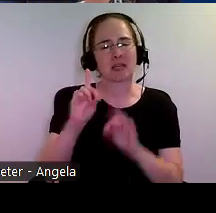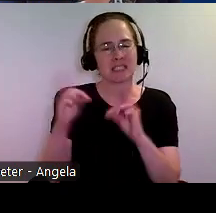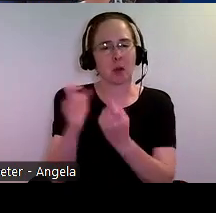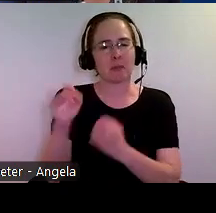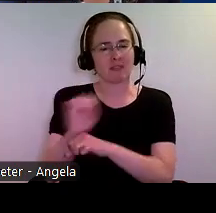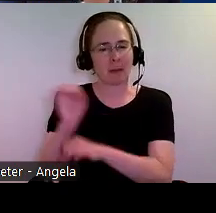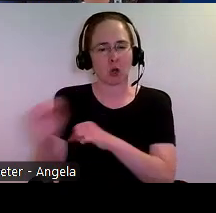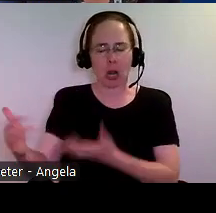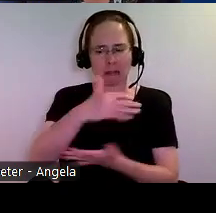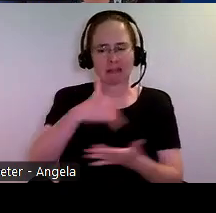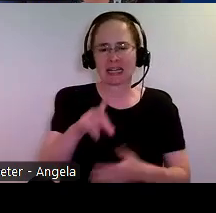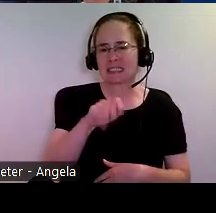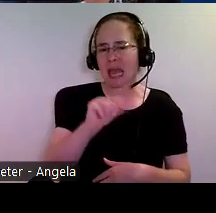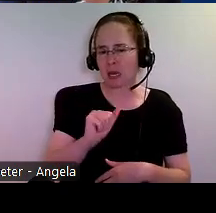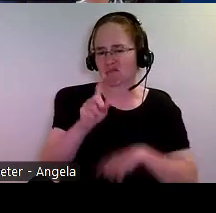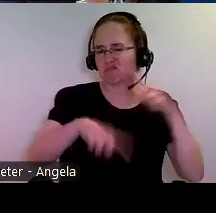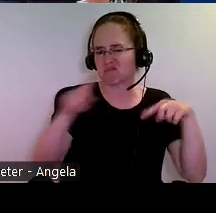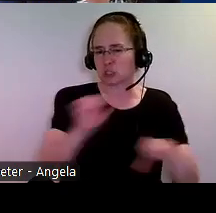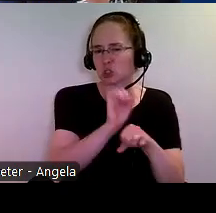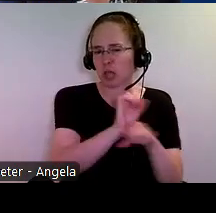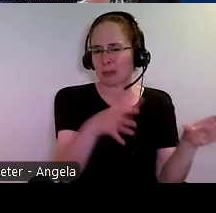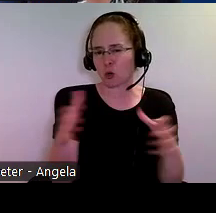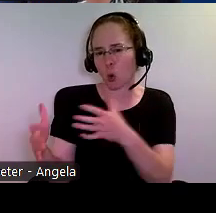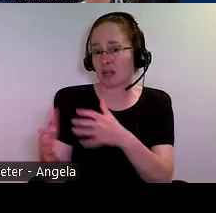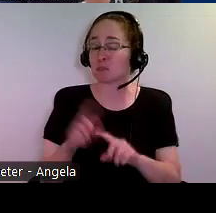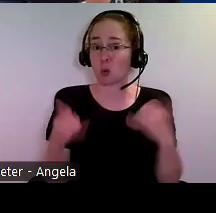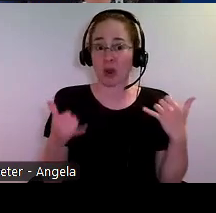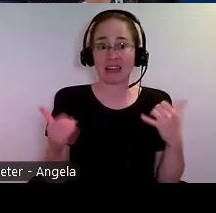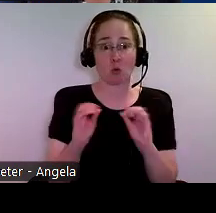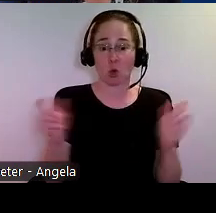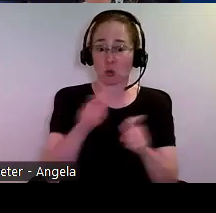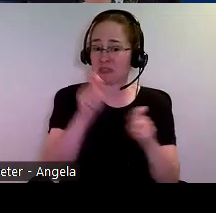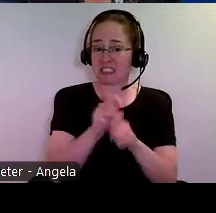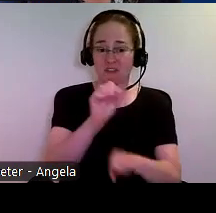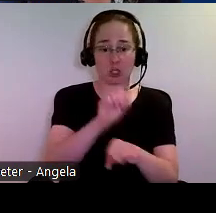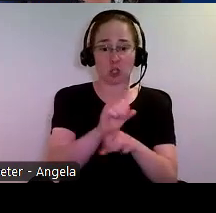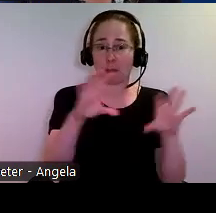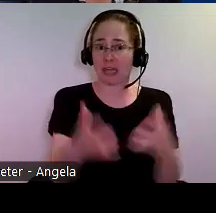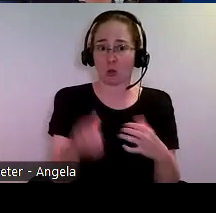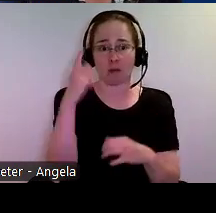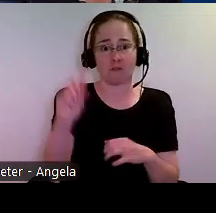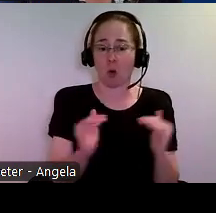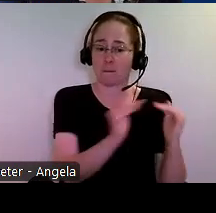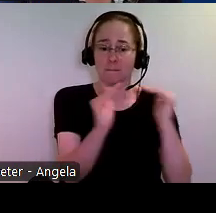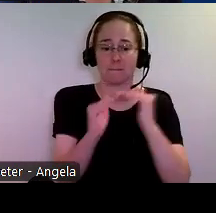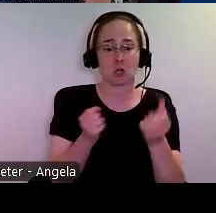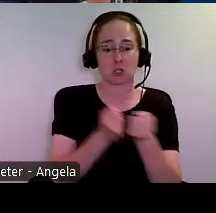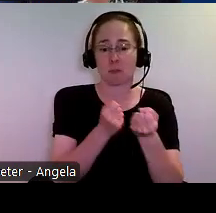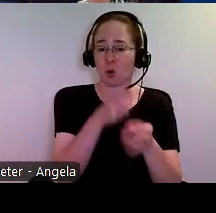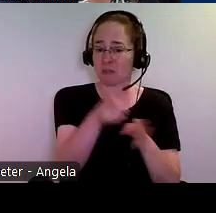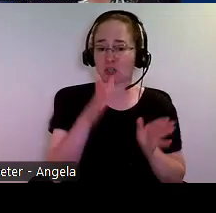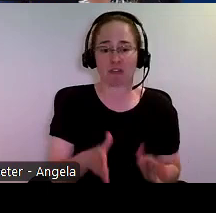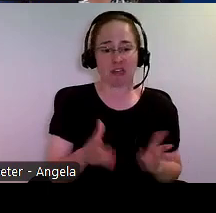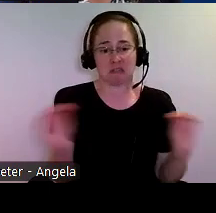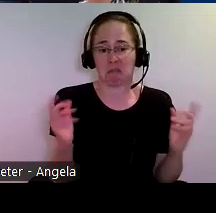on different job categories, but right now there is no specific job category for peer support specialists.